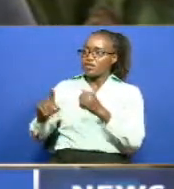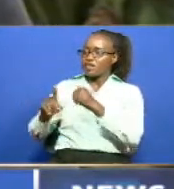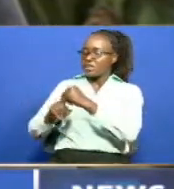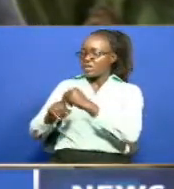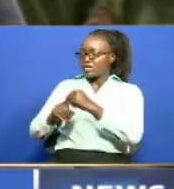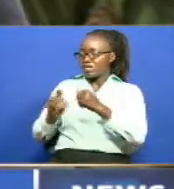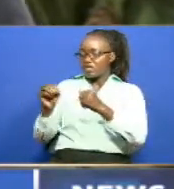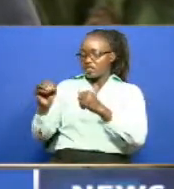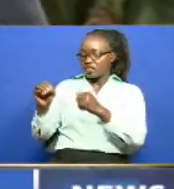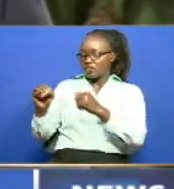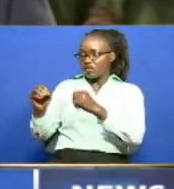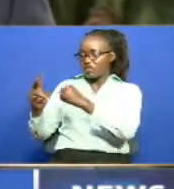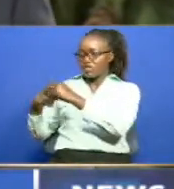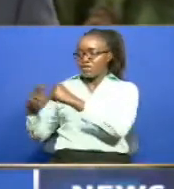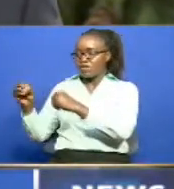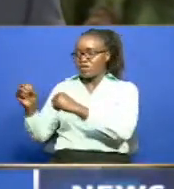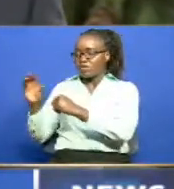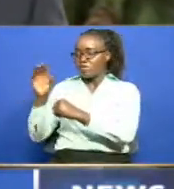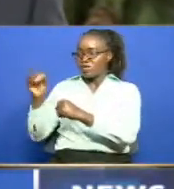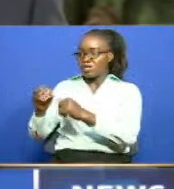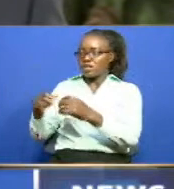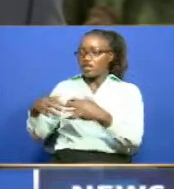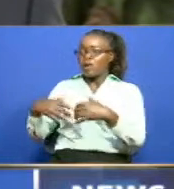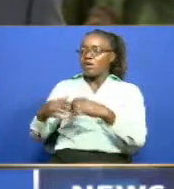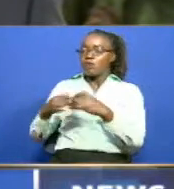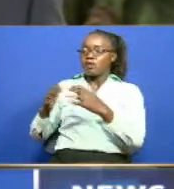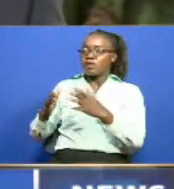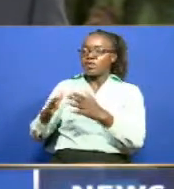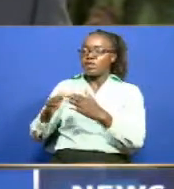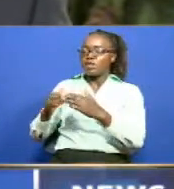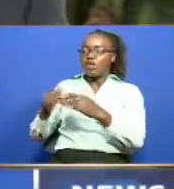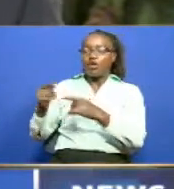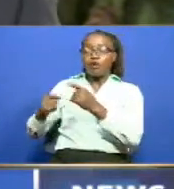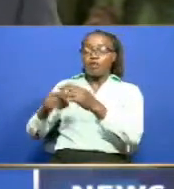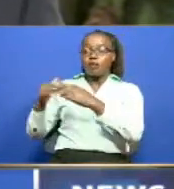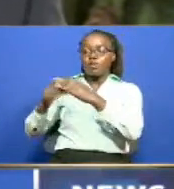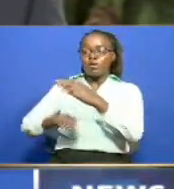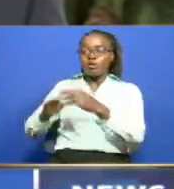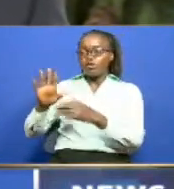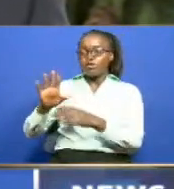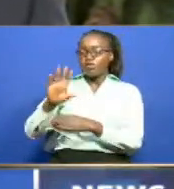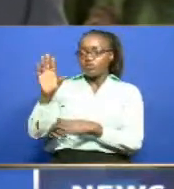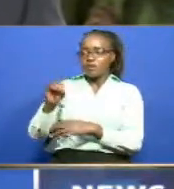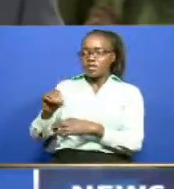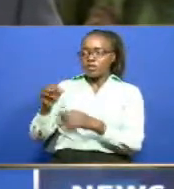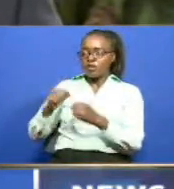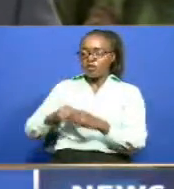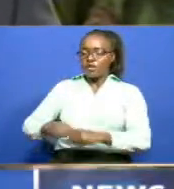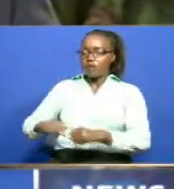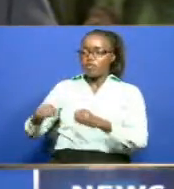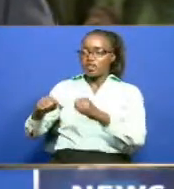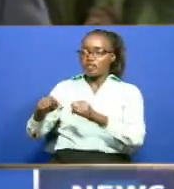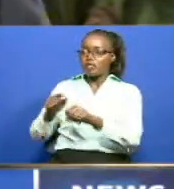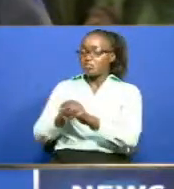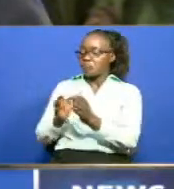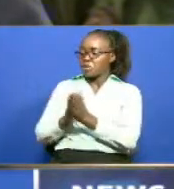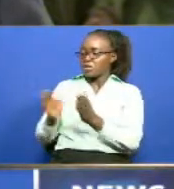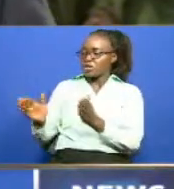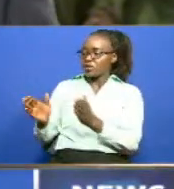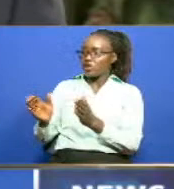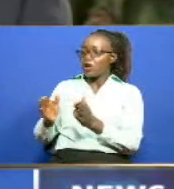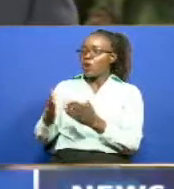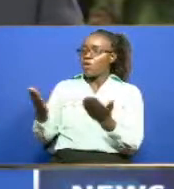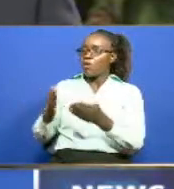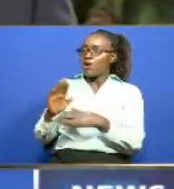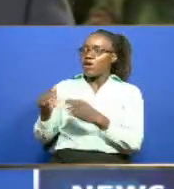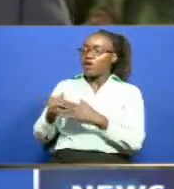60-70% of our manufacturers were operating below 50% of their capacity during that period. Just given where all the demand went,